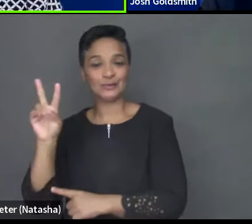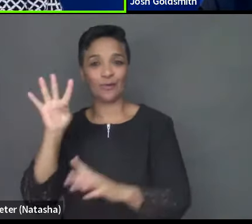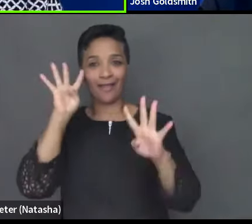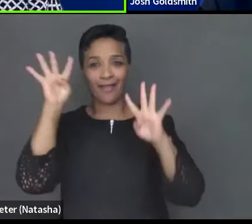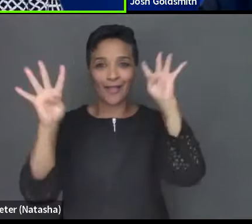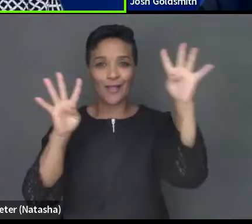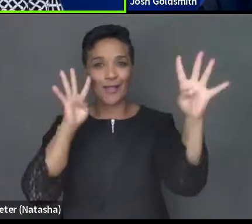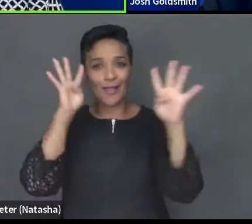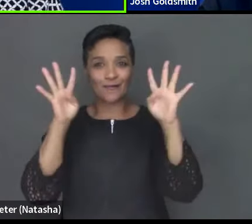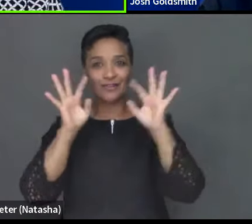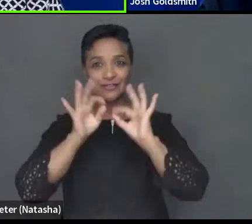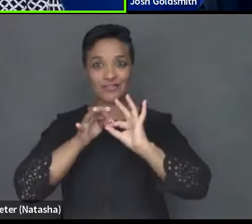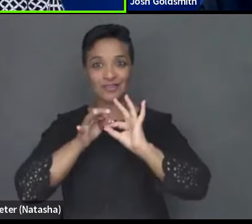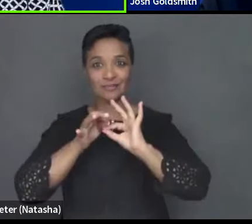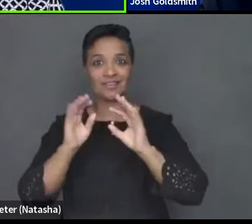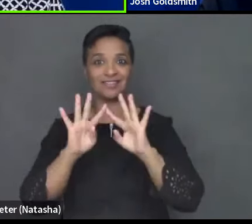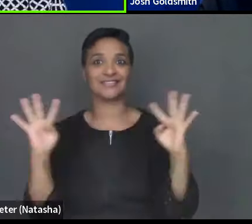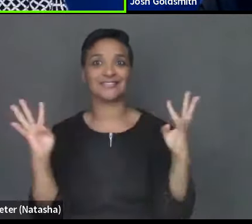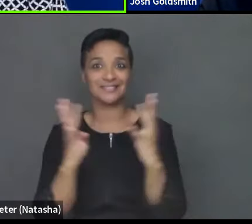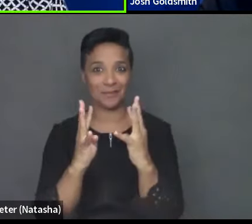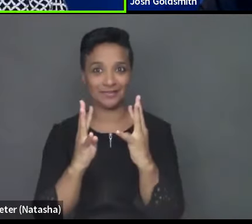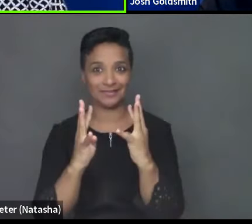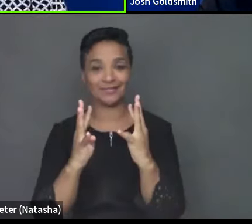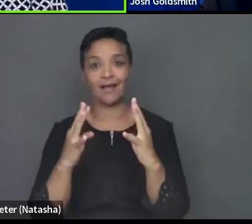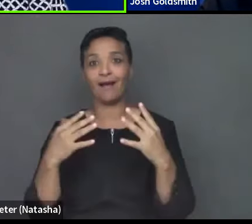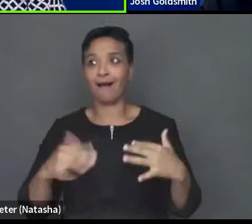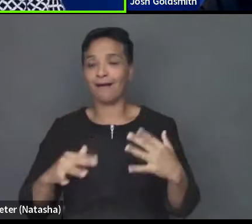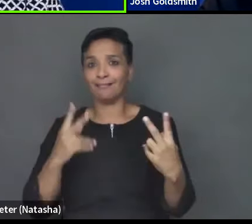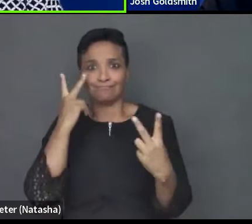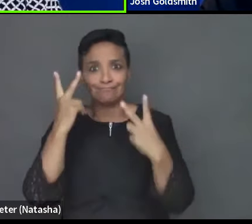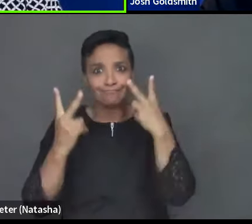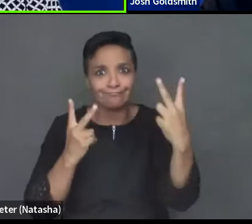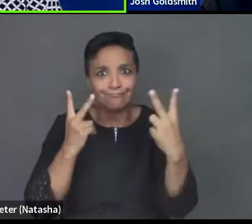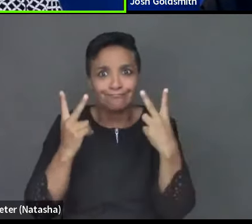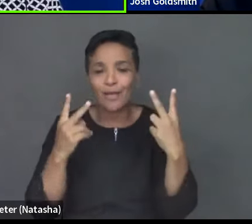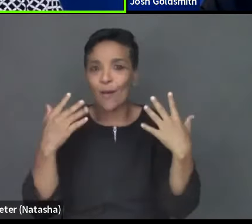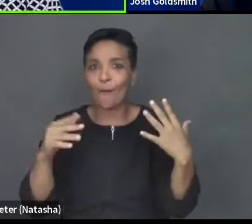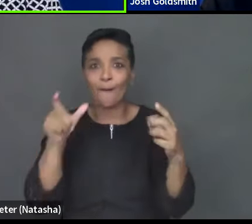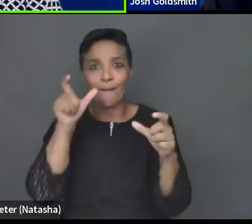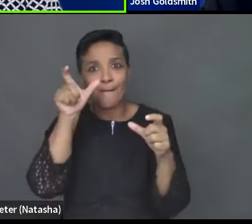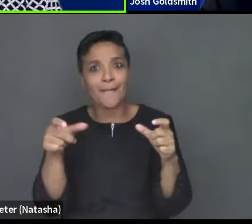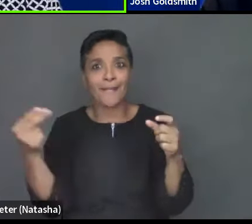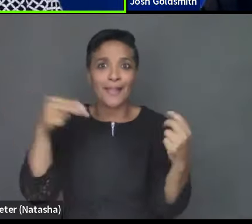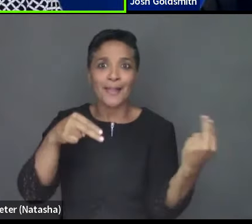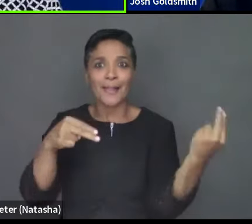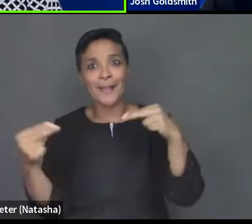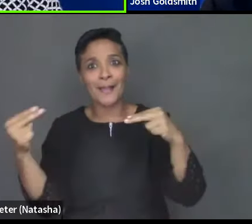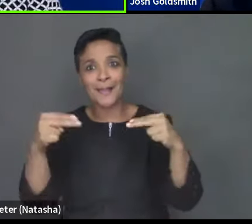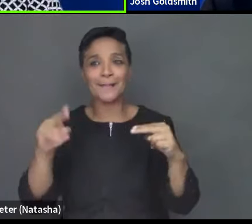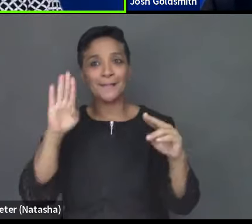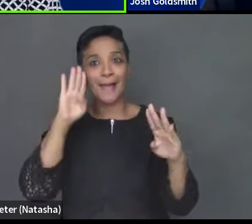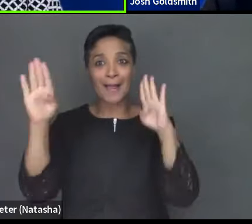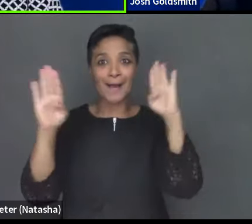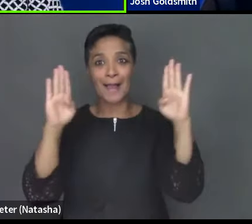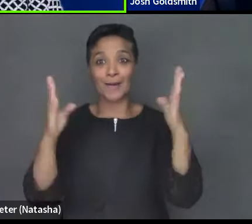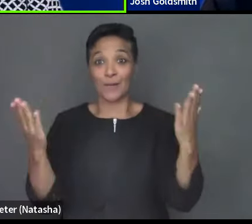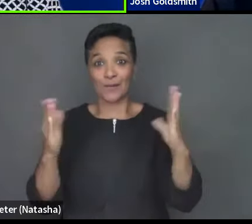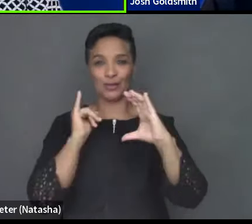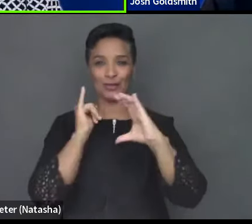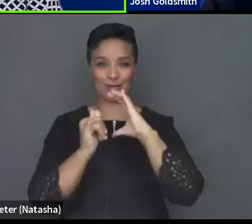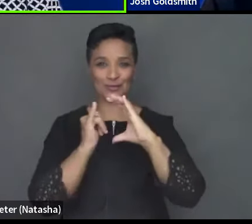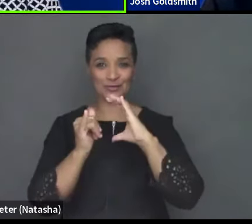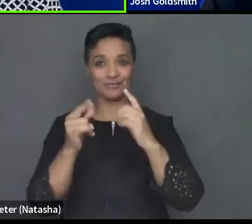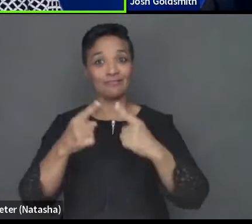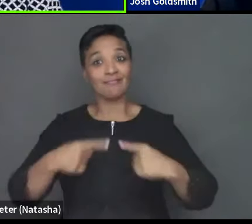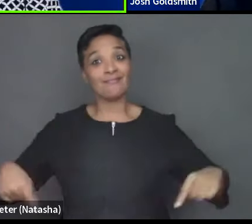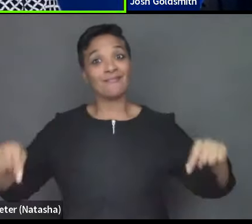Interpreting Summit. It's so great to see everyone logging in and saying hello on YouTube. We want to welcome everybody who's